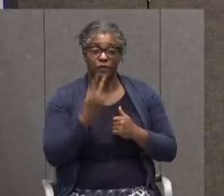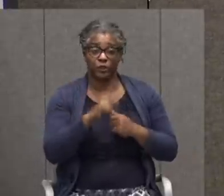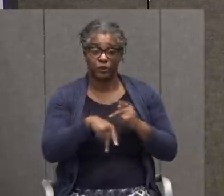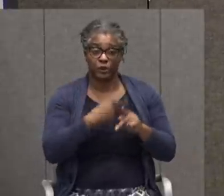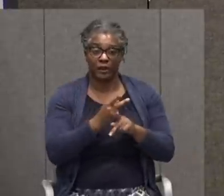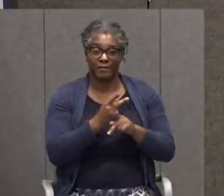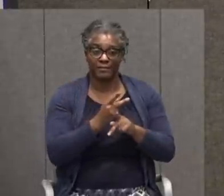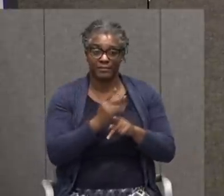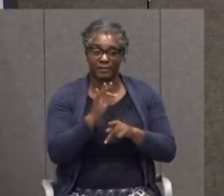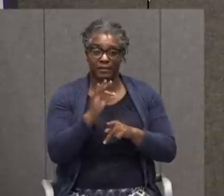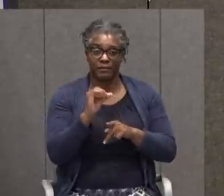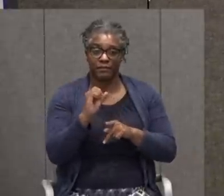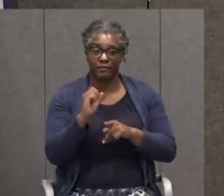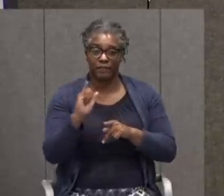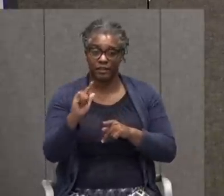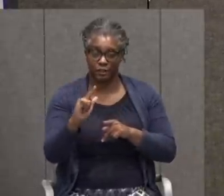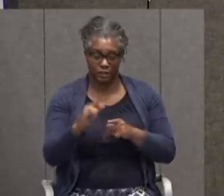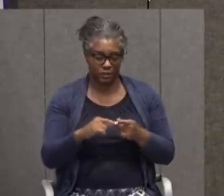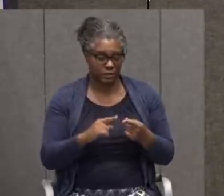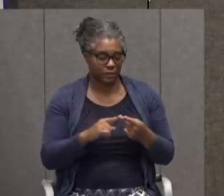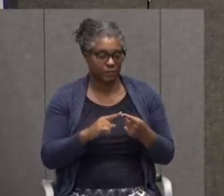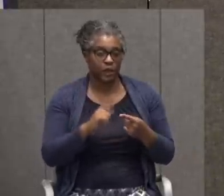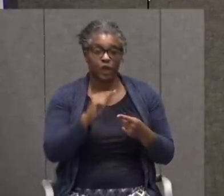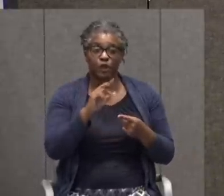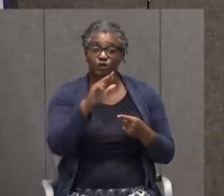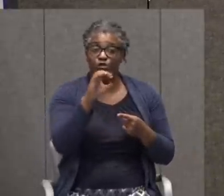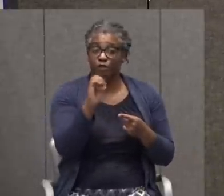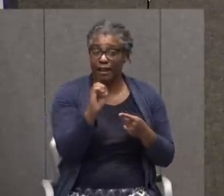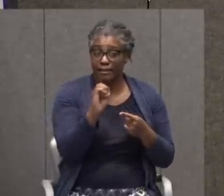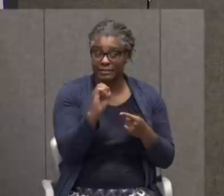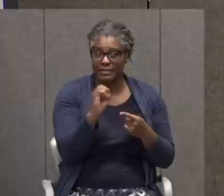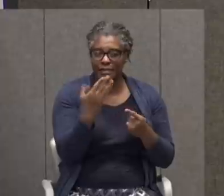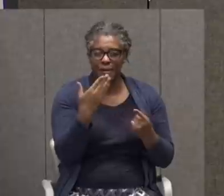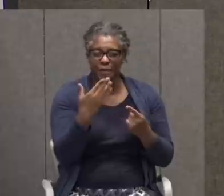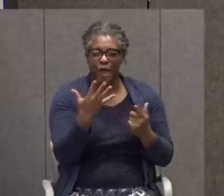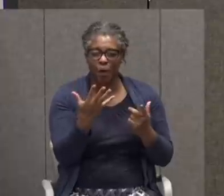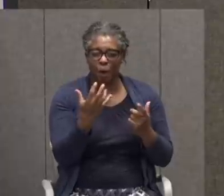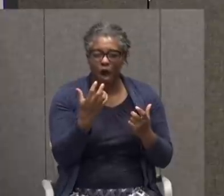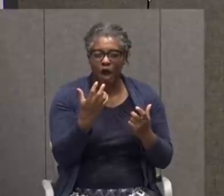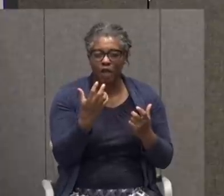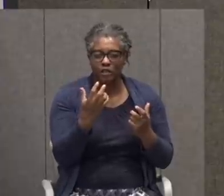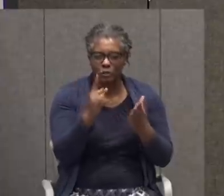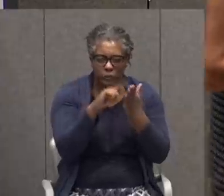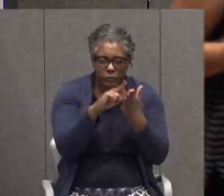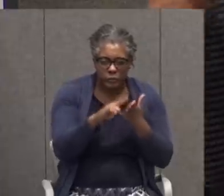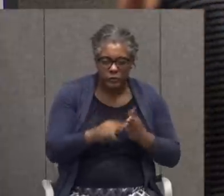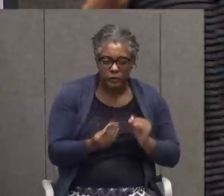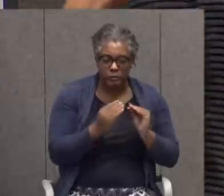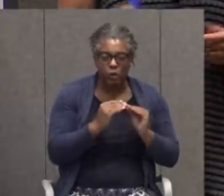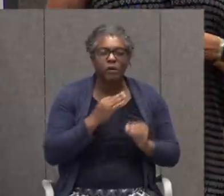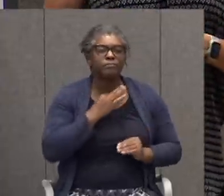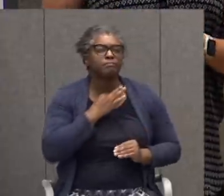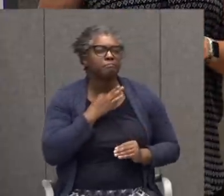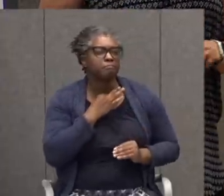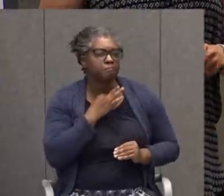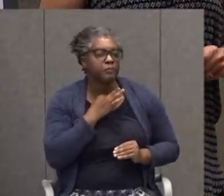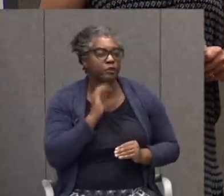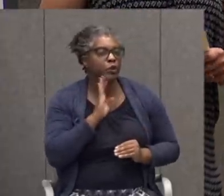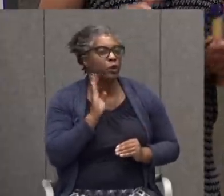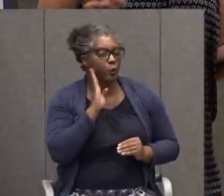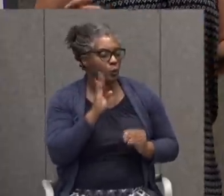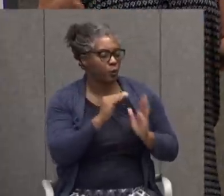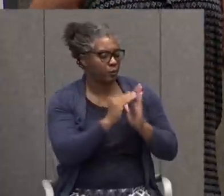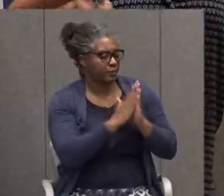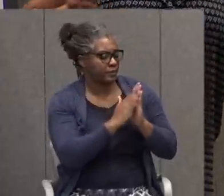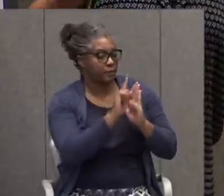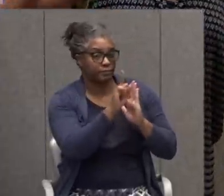fossils. I might want to look into that a little bit further, so I'm going to put my question mark there, and body fossils. I want to do a little more